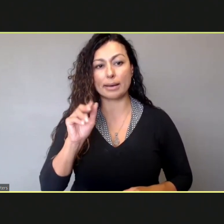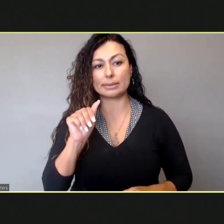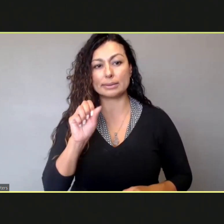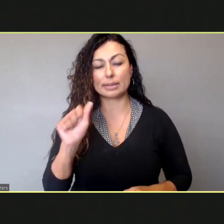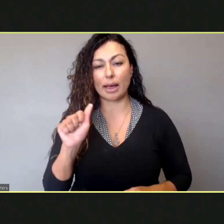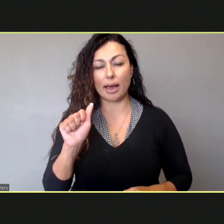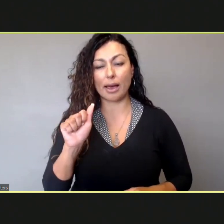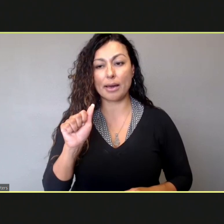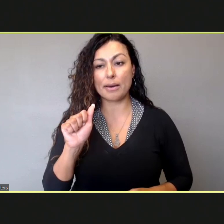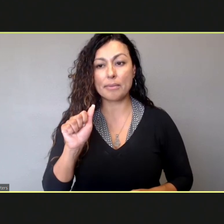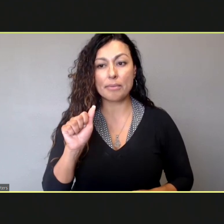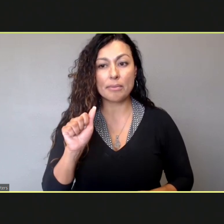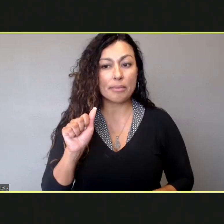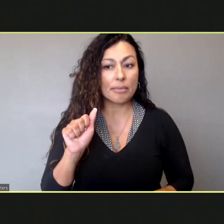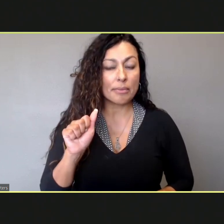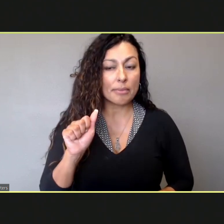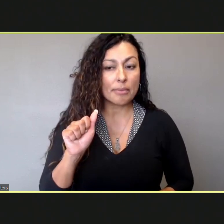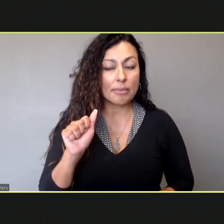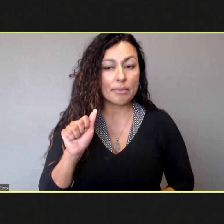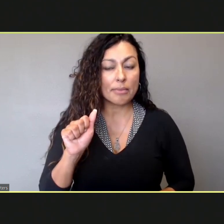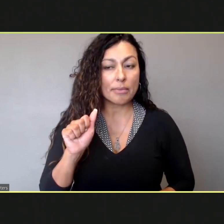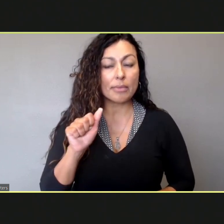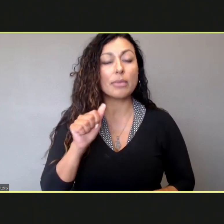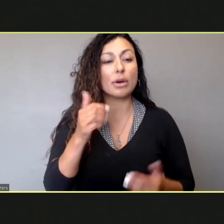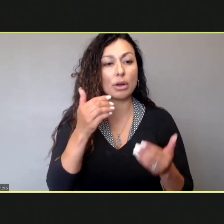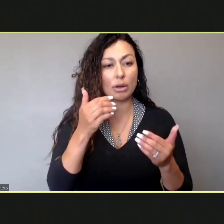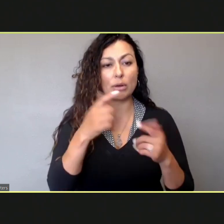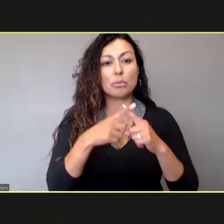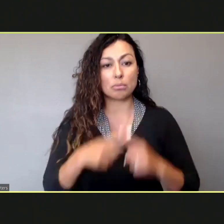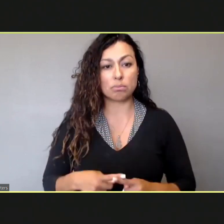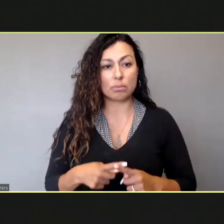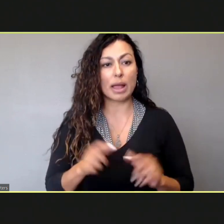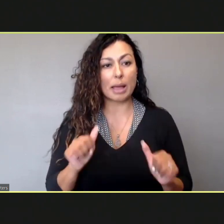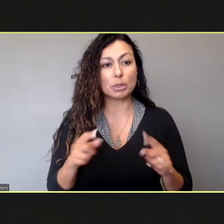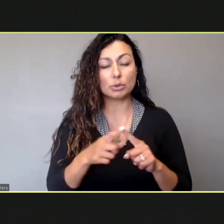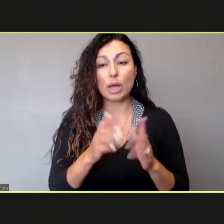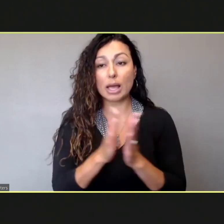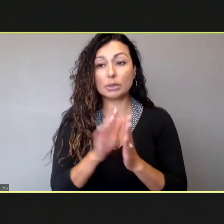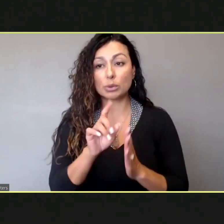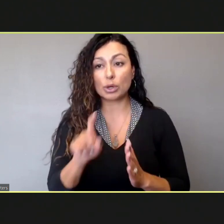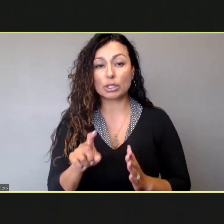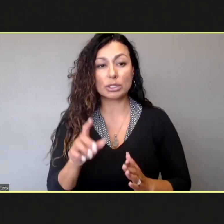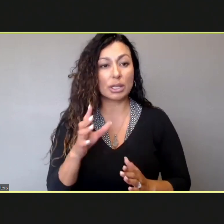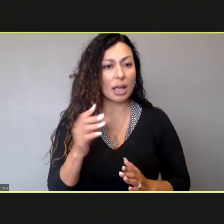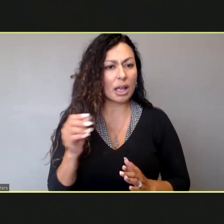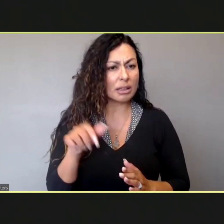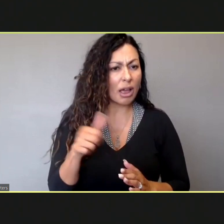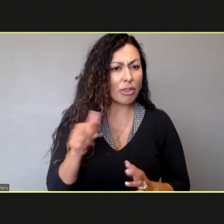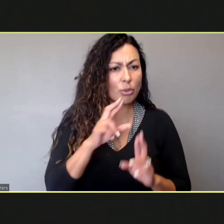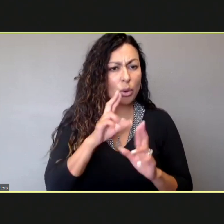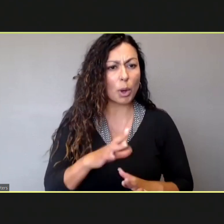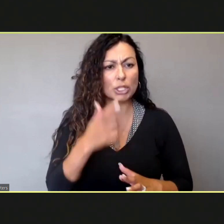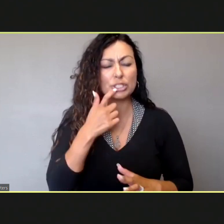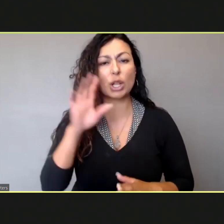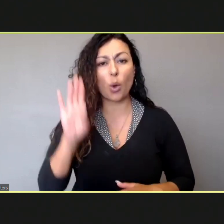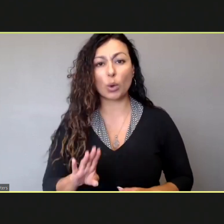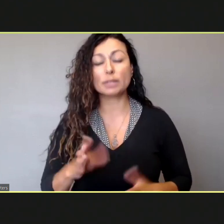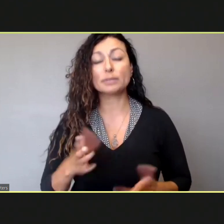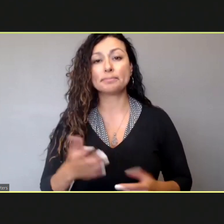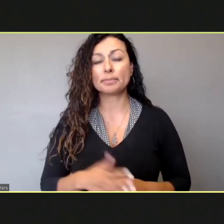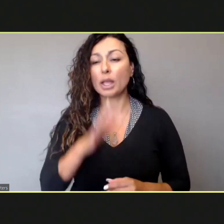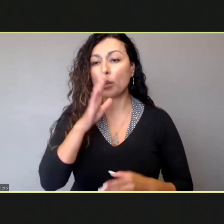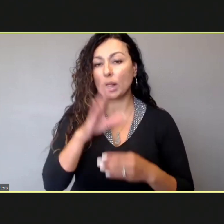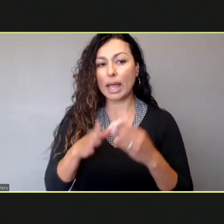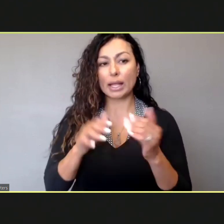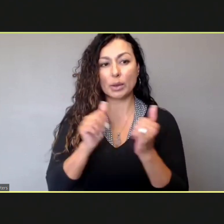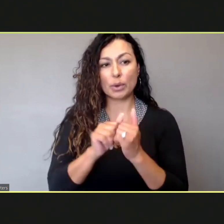Algernon, you should be able to ask your question, and our other reporter just lowered his hand. So we'll end with